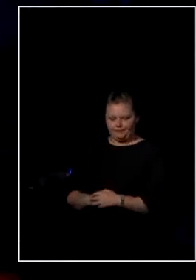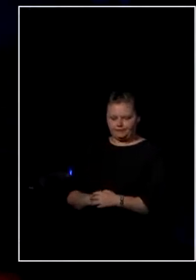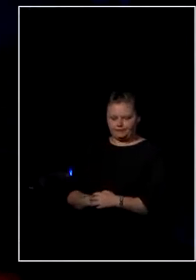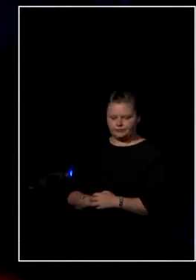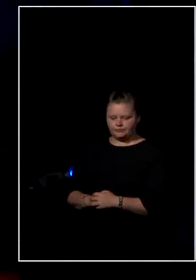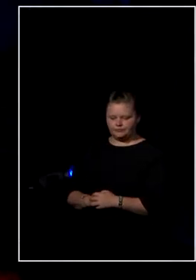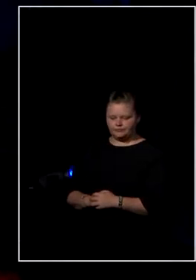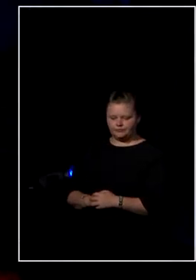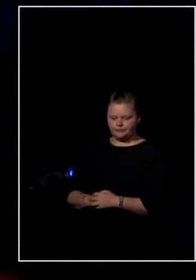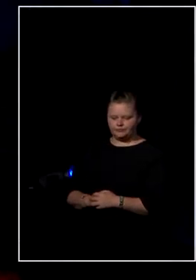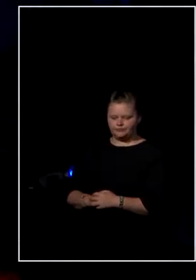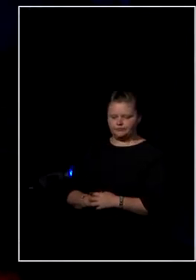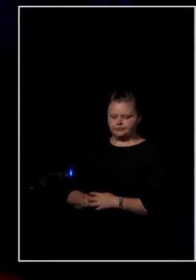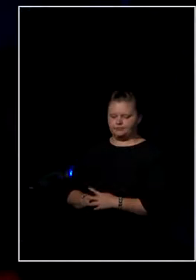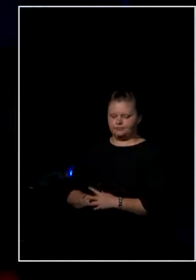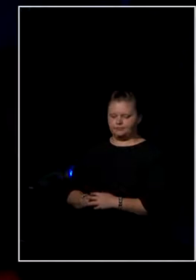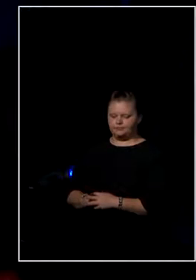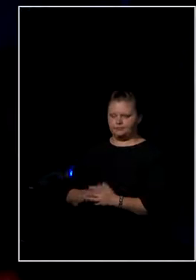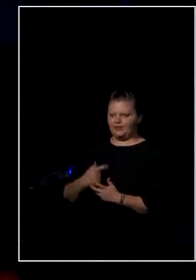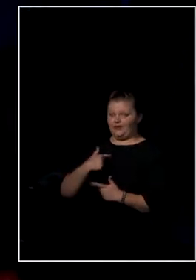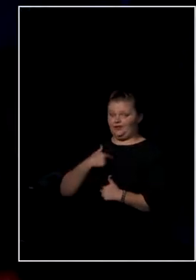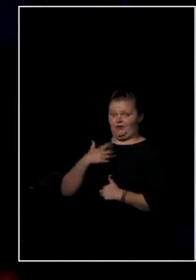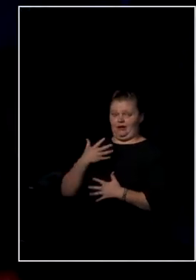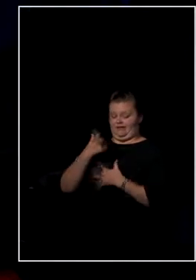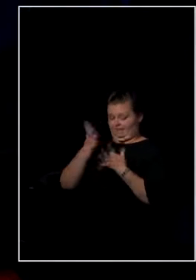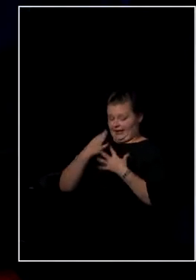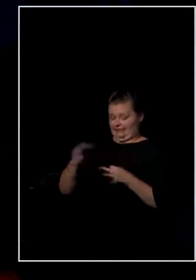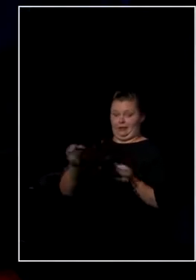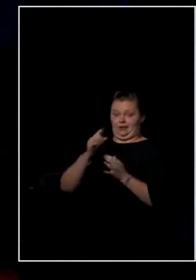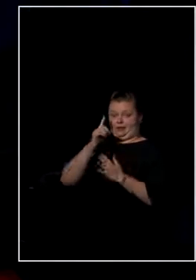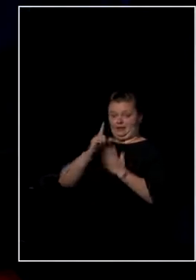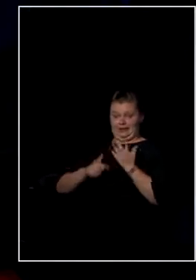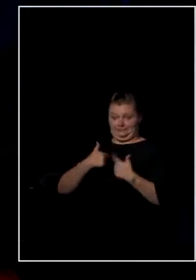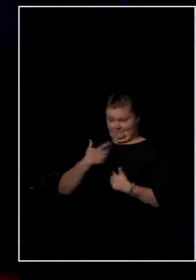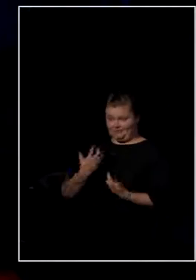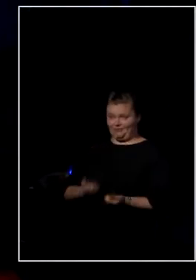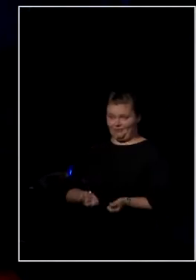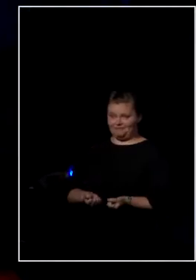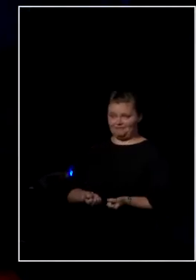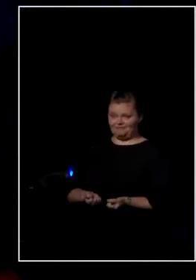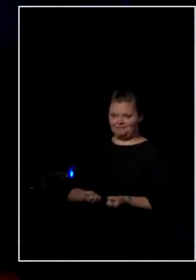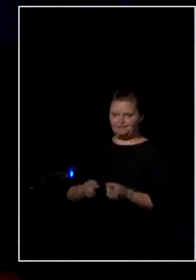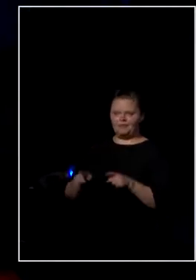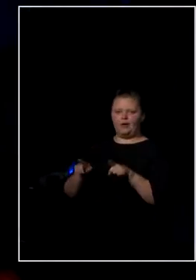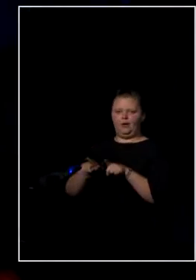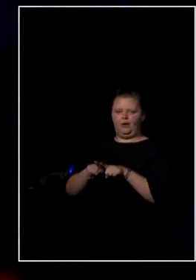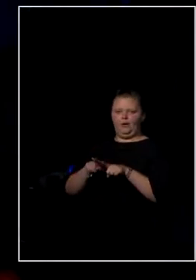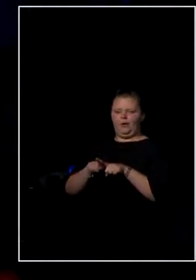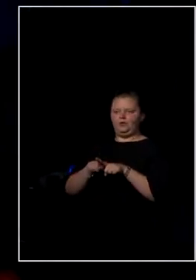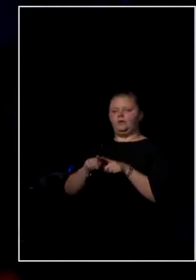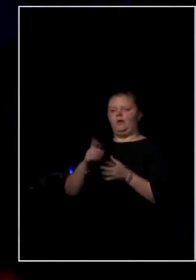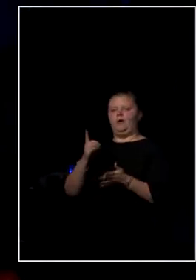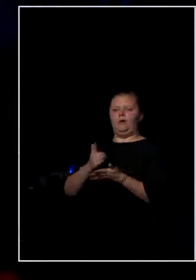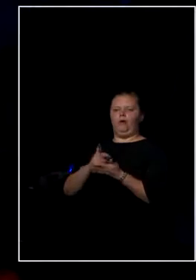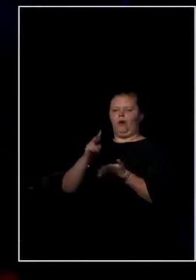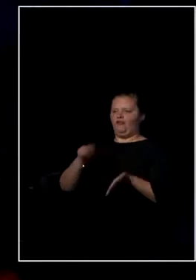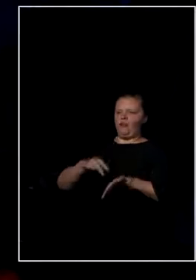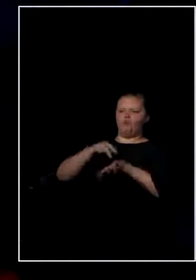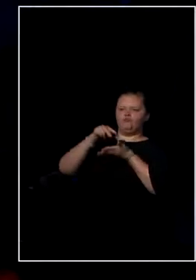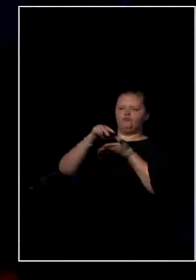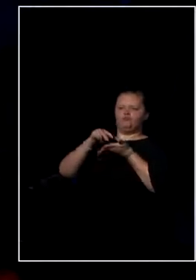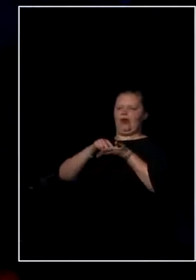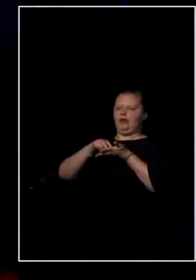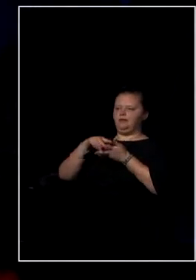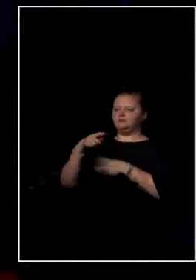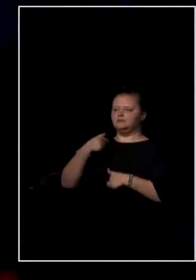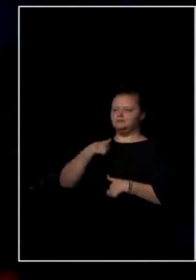I have an invisible disability. I also have a great deal of privilege. I am a white woman. I